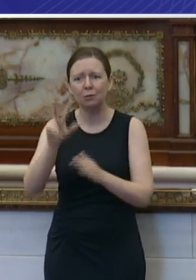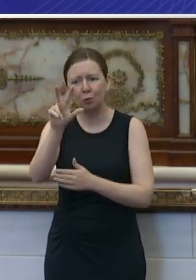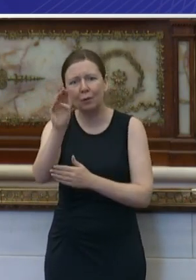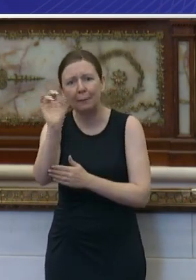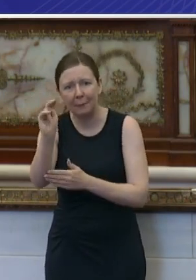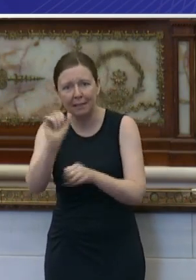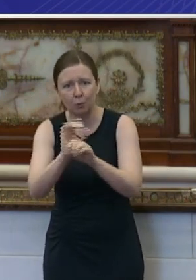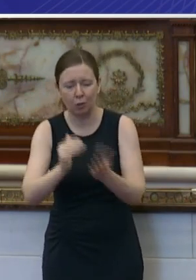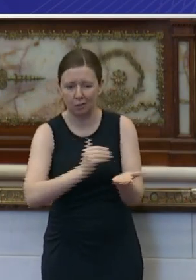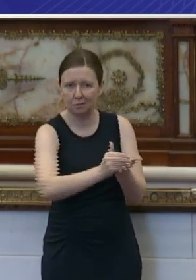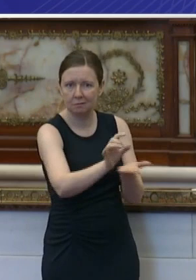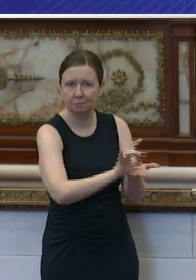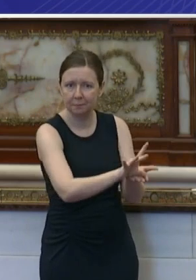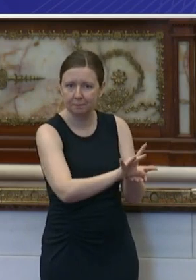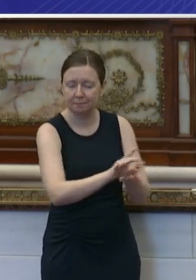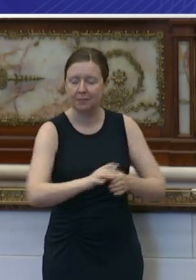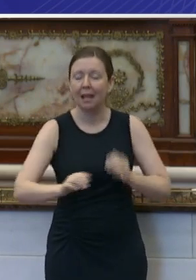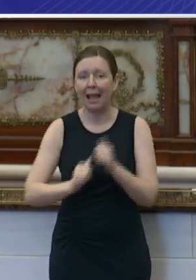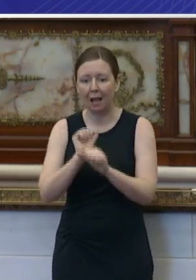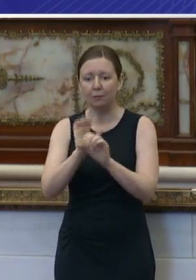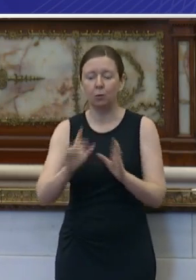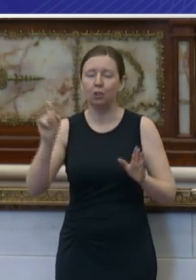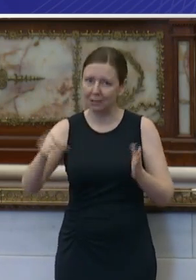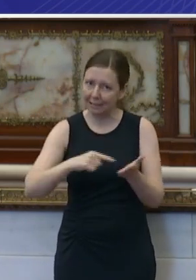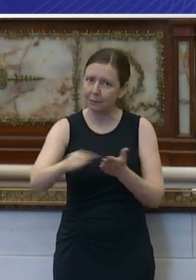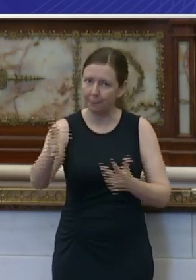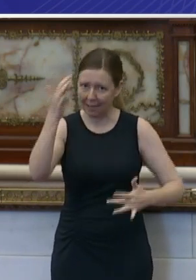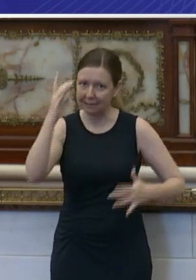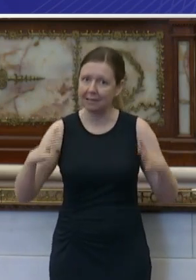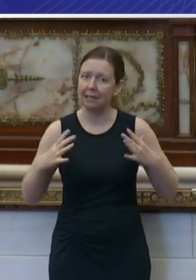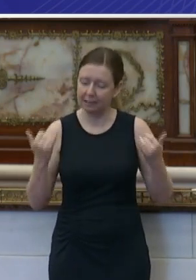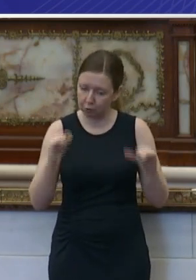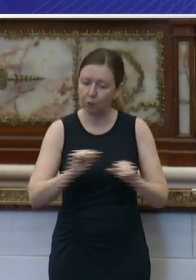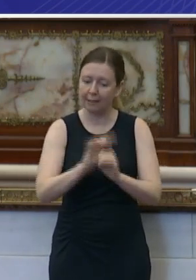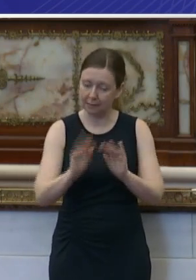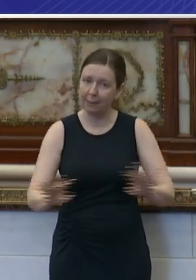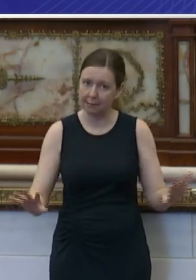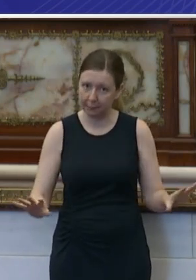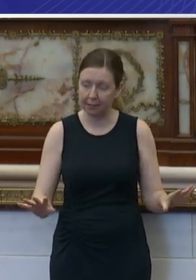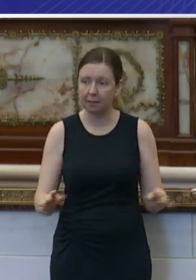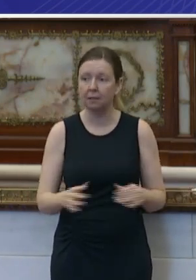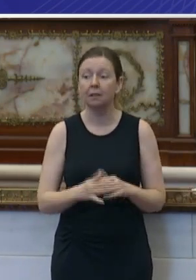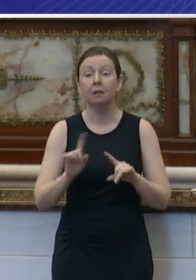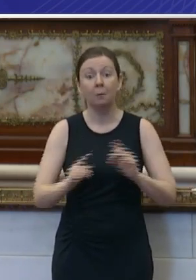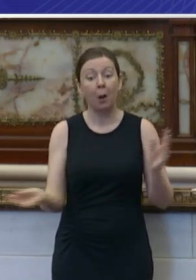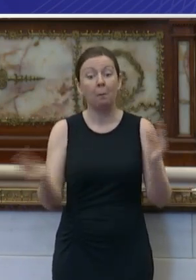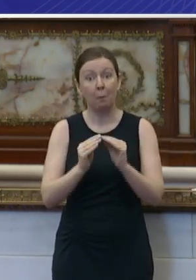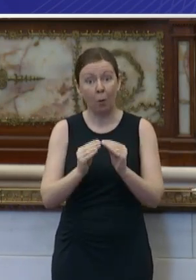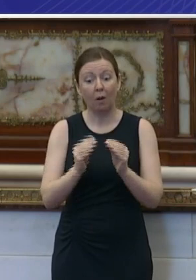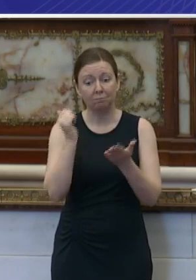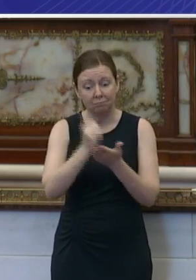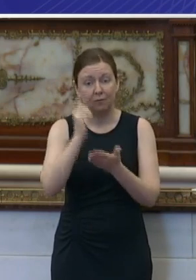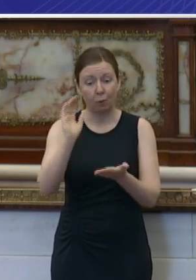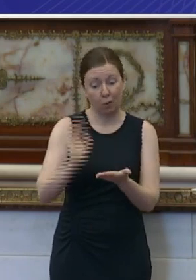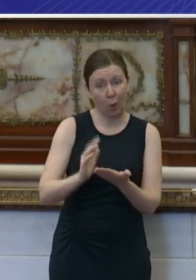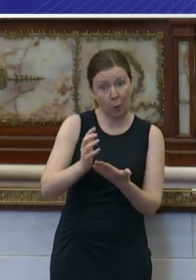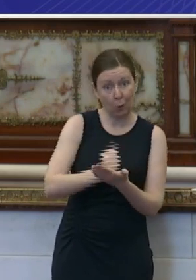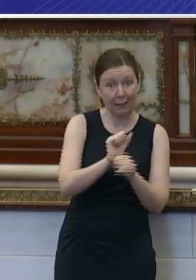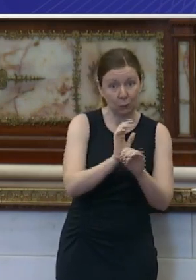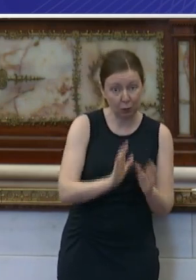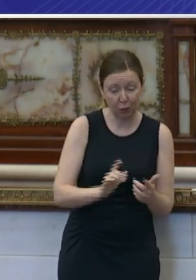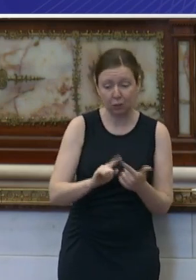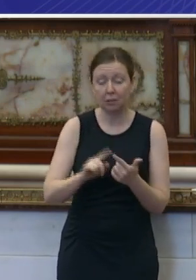million workers. Every worker needs paid sick leave during this pandemic, but it's even more pressing for low-wage workers,